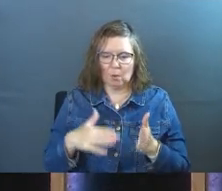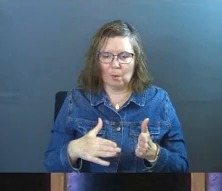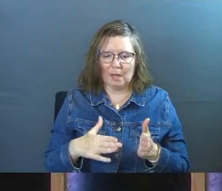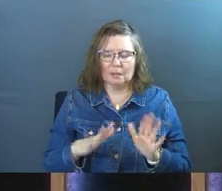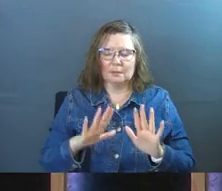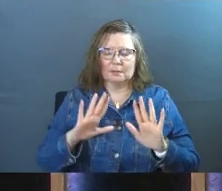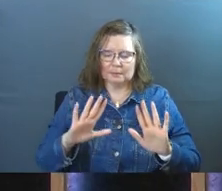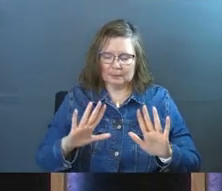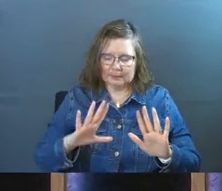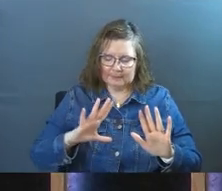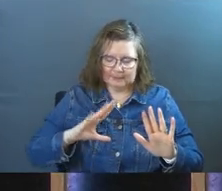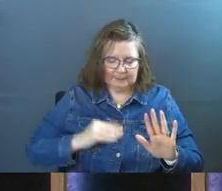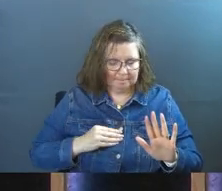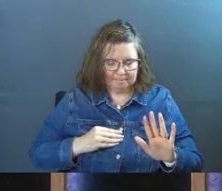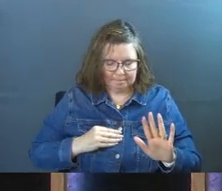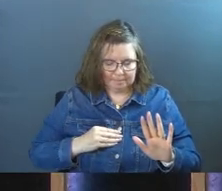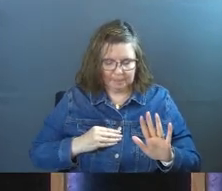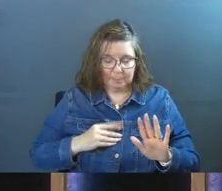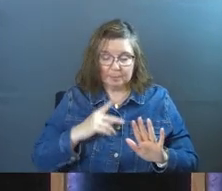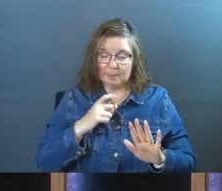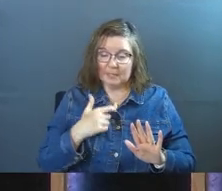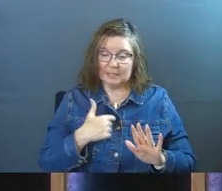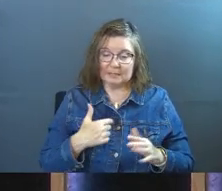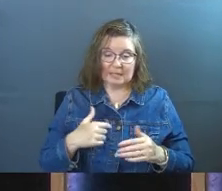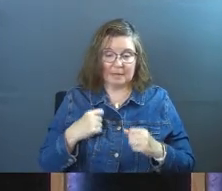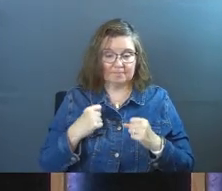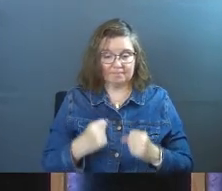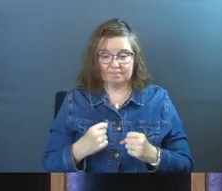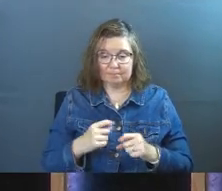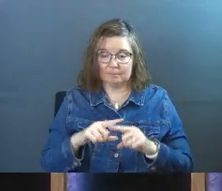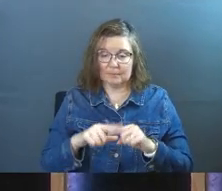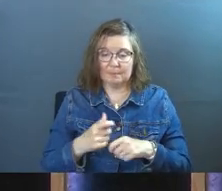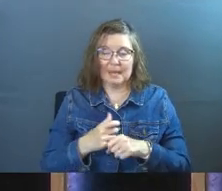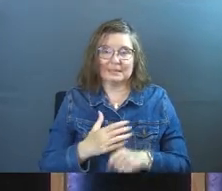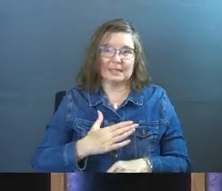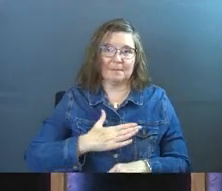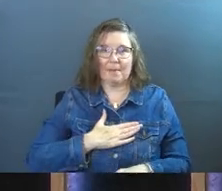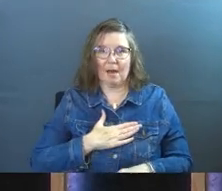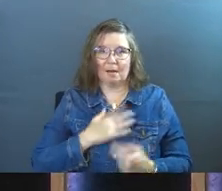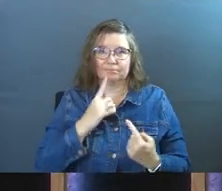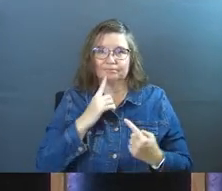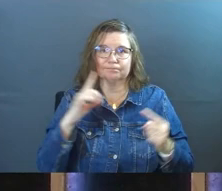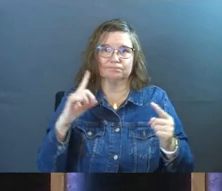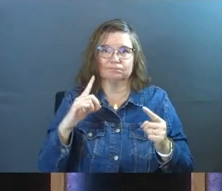to stand strong on this mountain. And because I'm standing on it, that makes it my mountain.